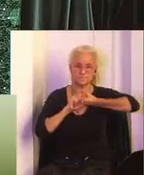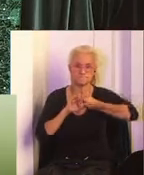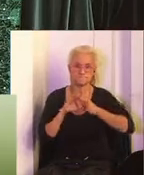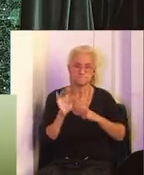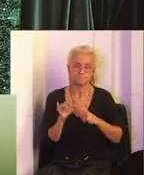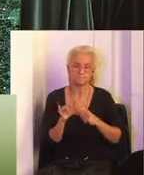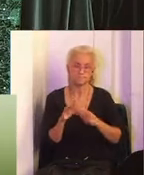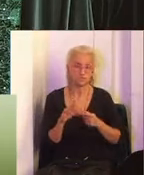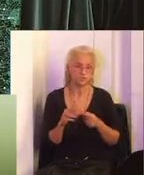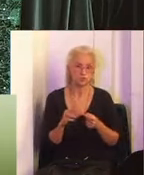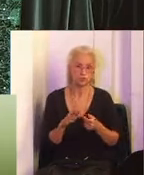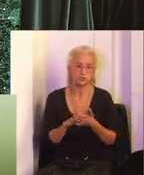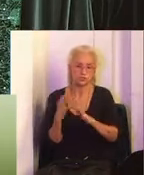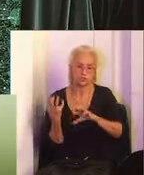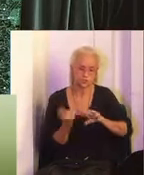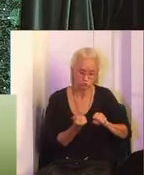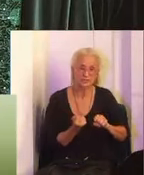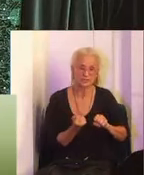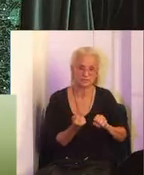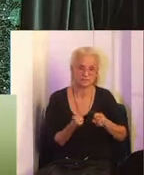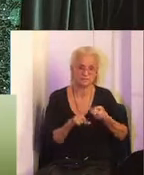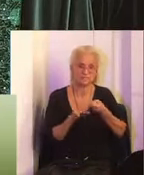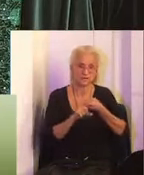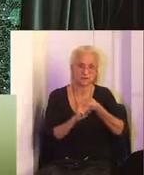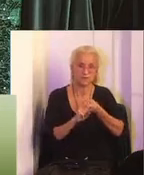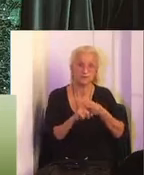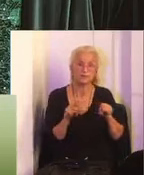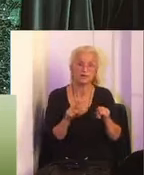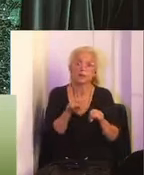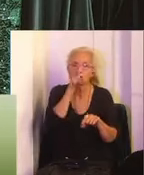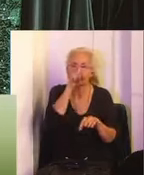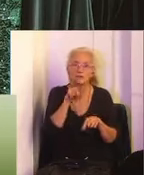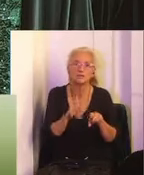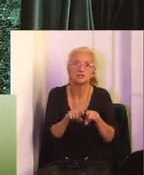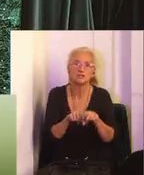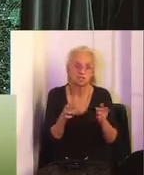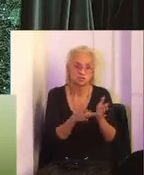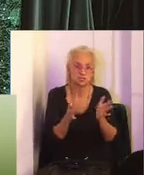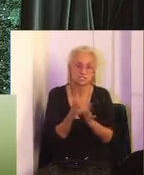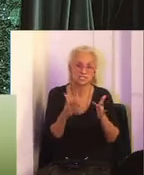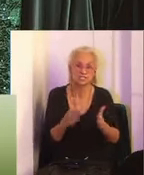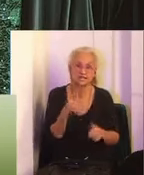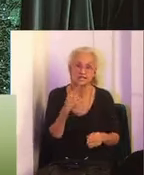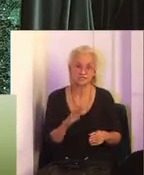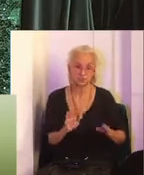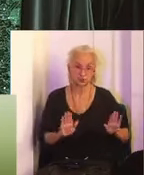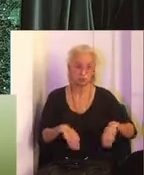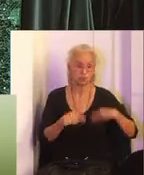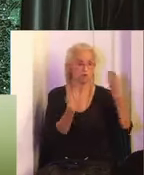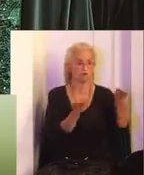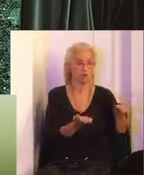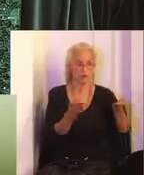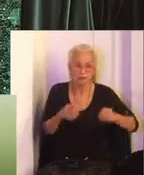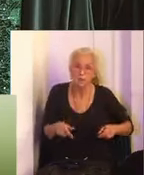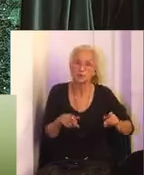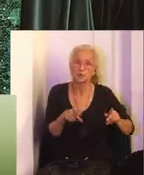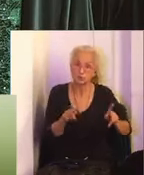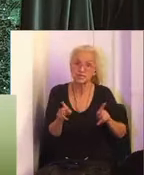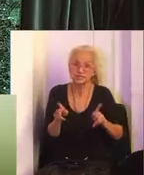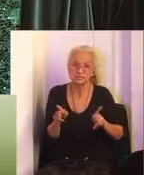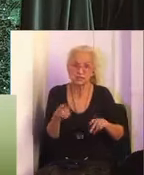It's to strengthen friendships, but it is also, and I love this, Jesus says it's to provide